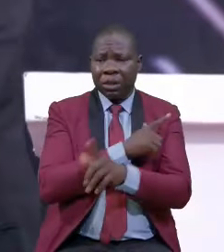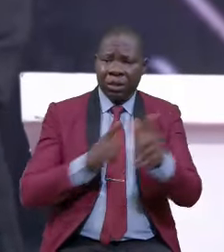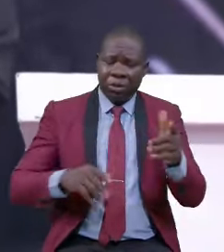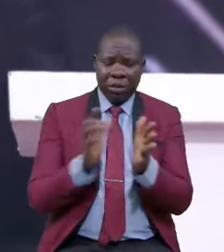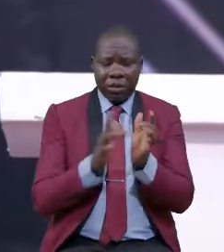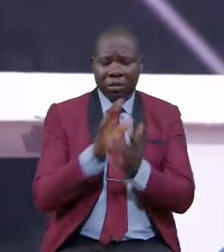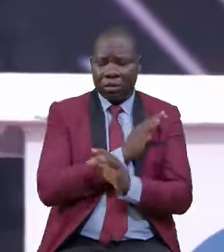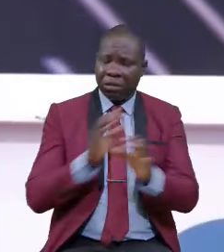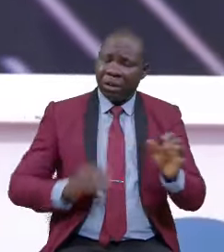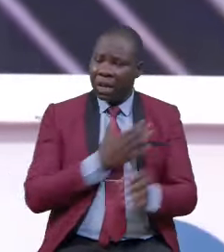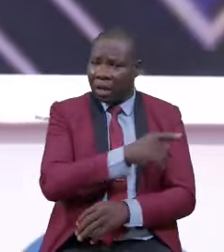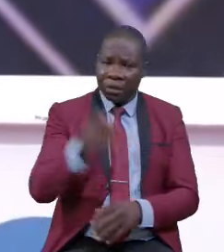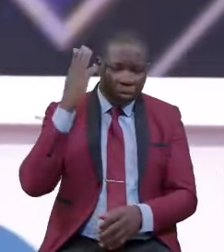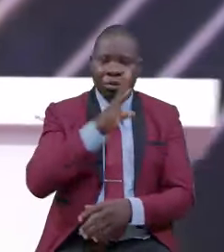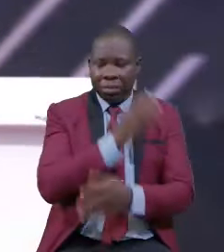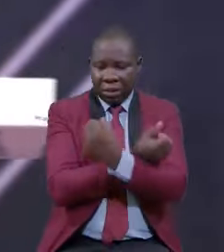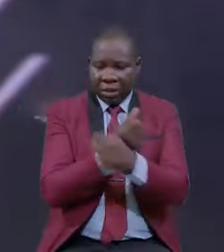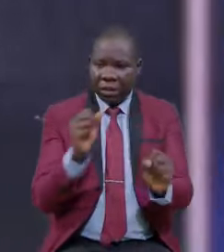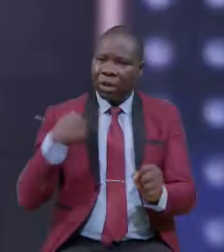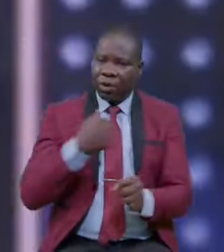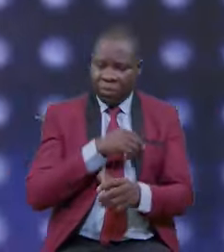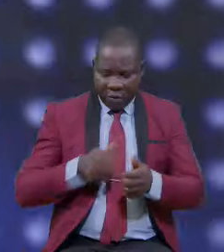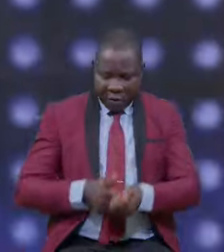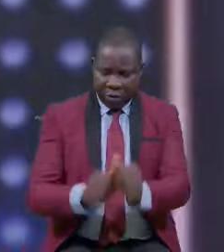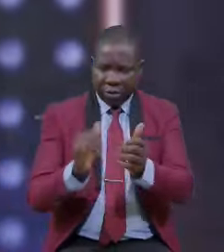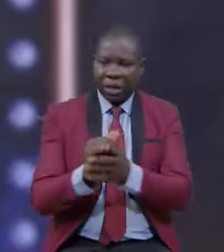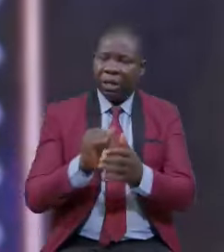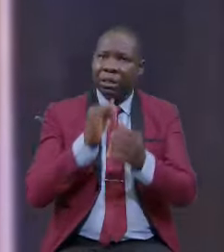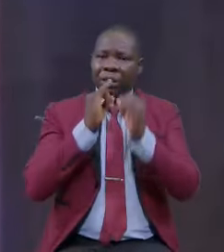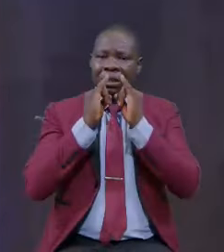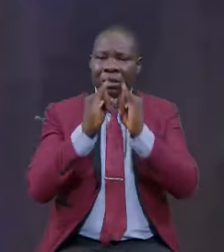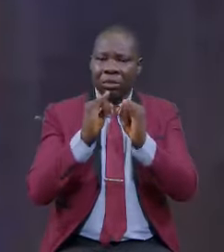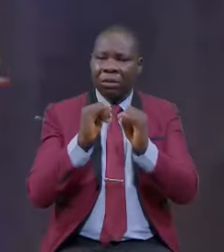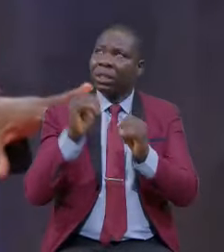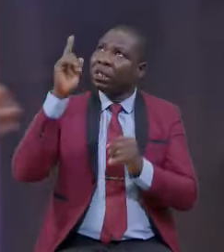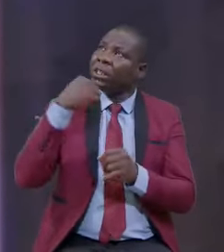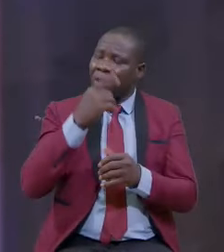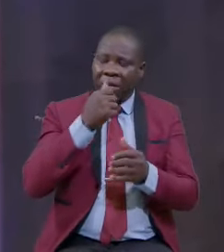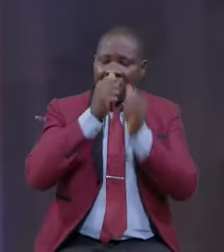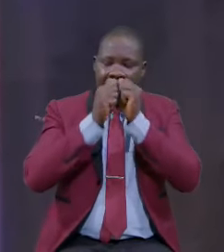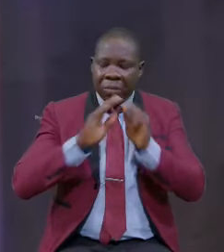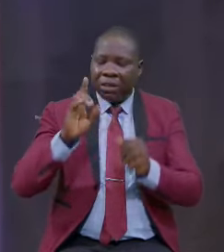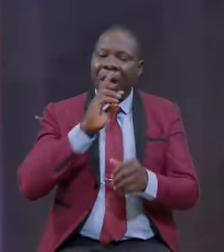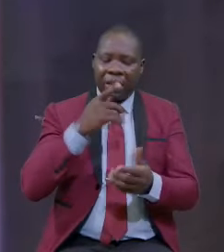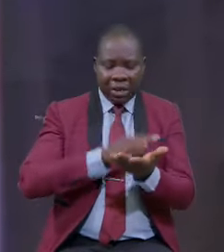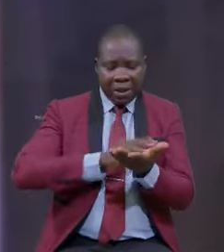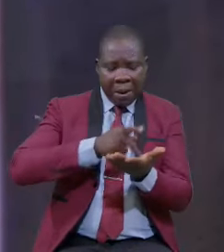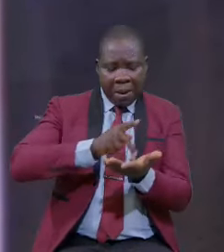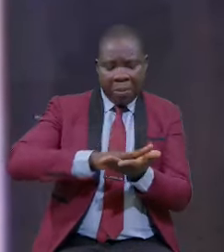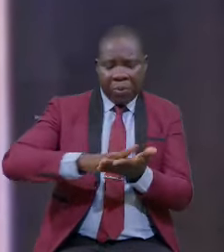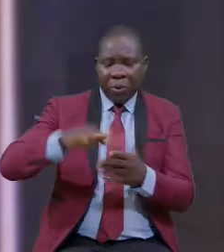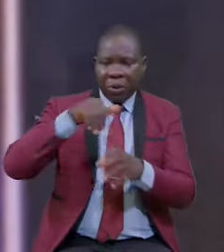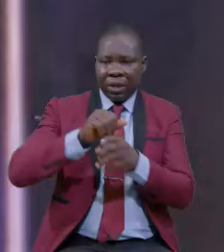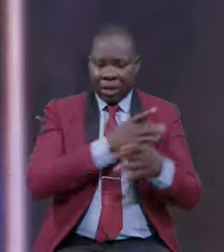that instruction. It said blessed are the pure in heart, for they shall see God. We follow that instruction. It